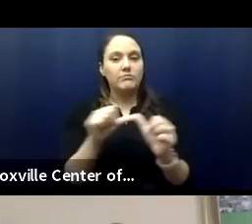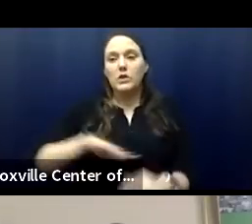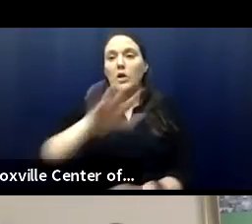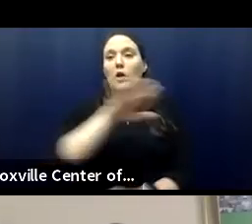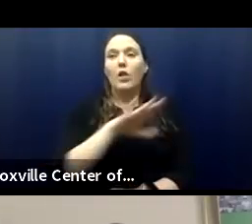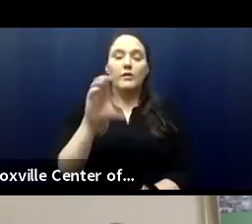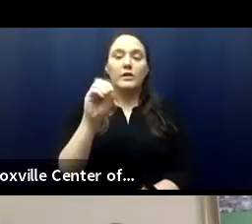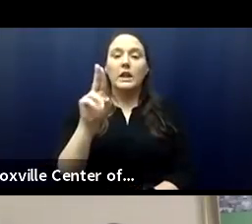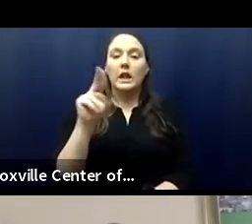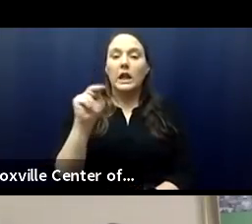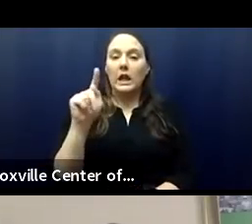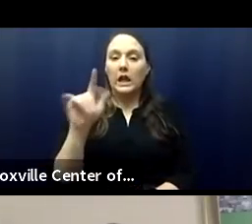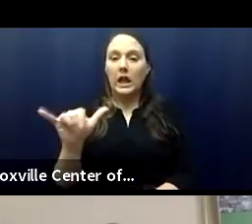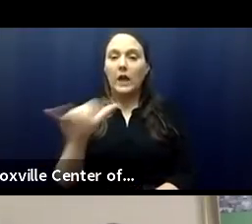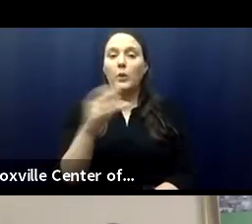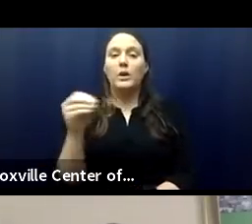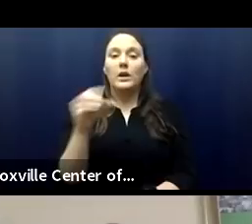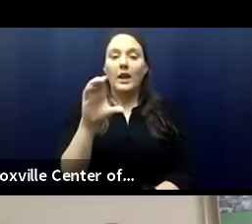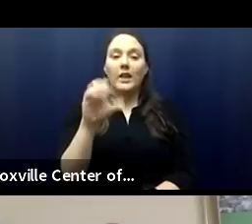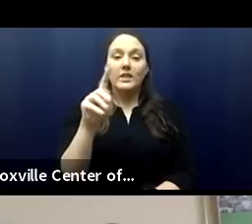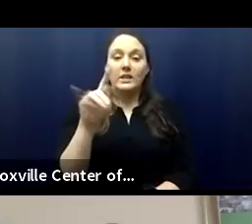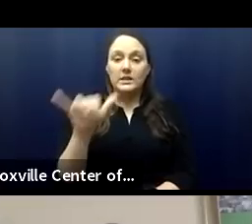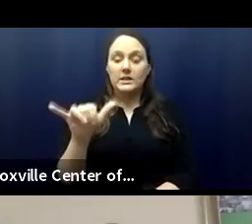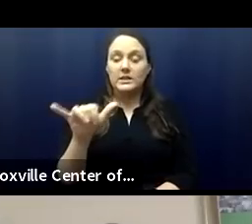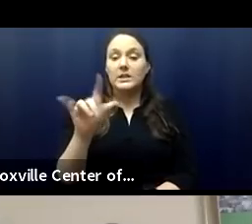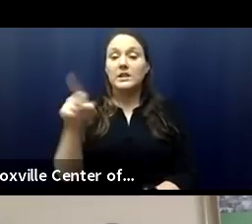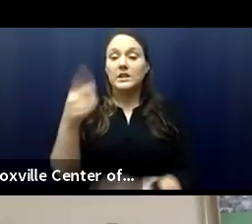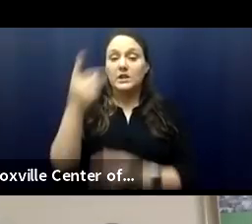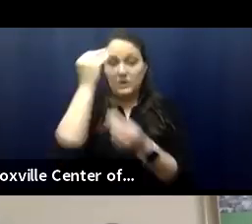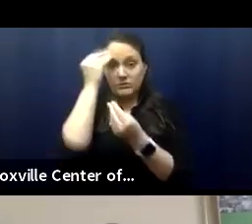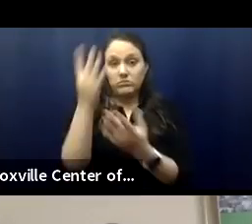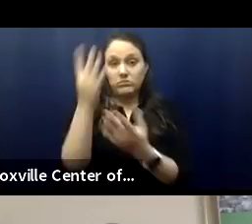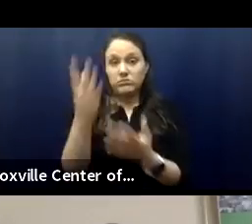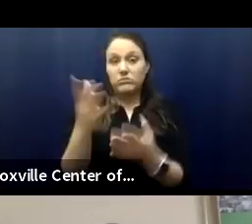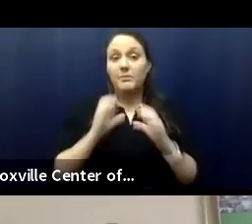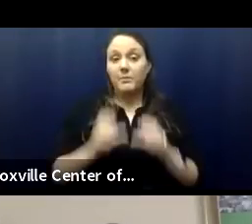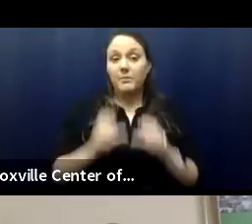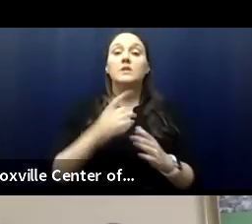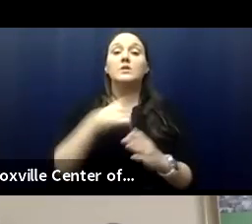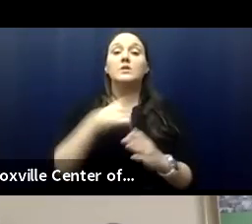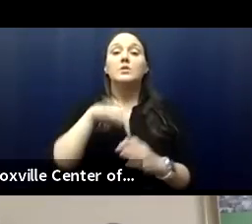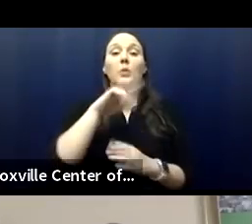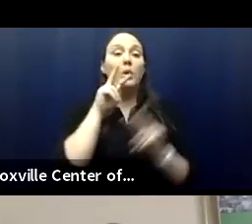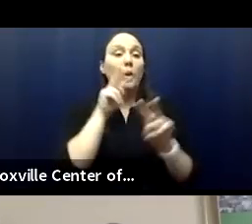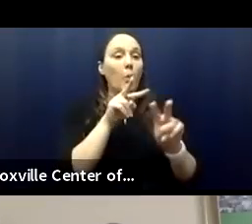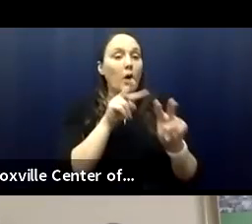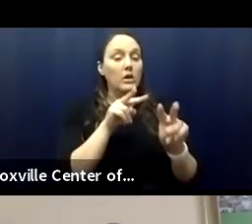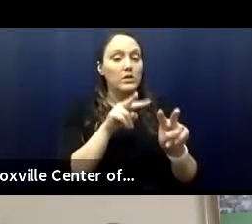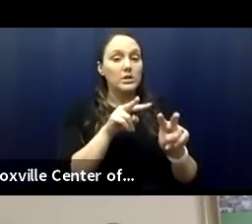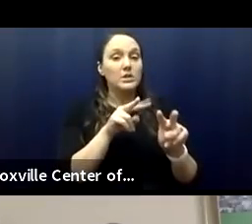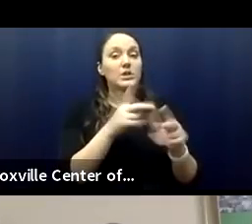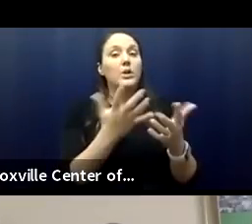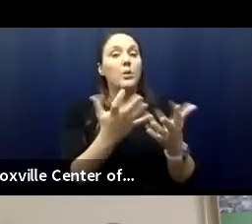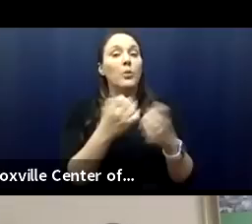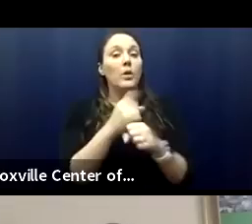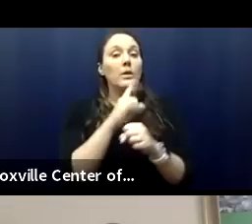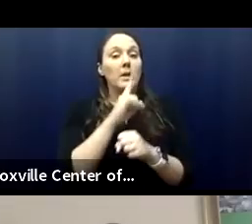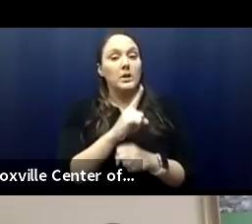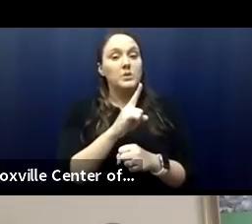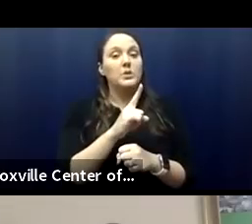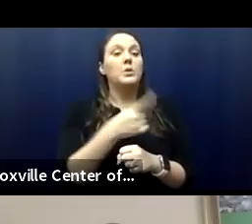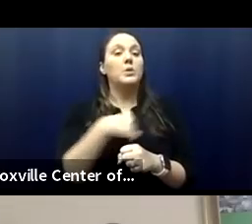city. And just to let our citizens know that we're watching this. We want to make sure we get to